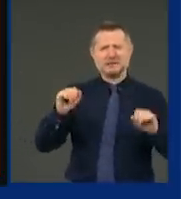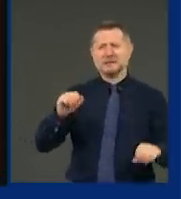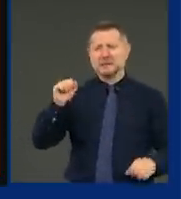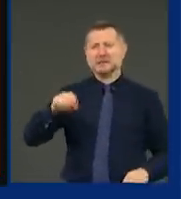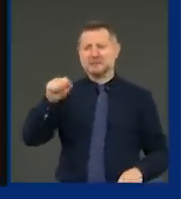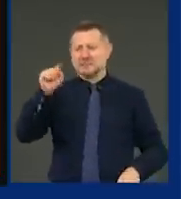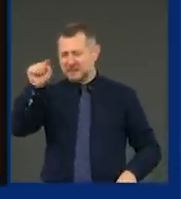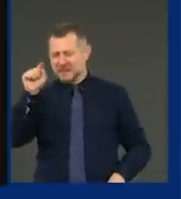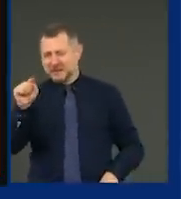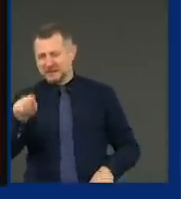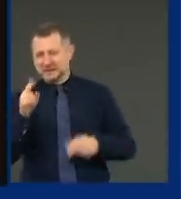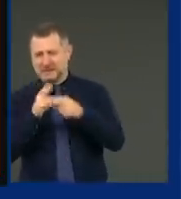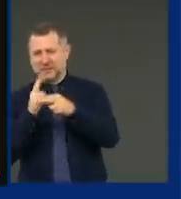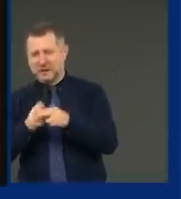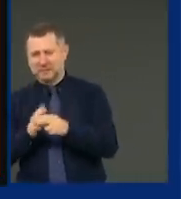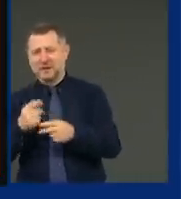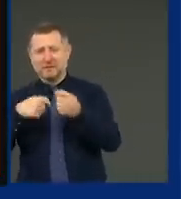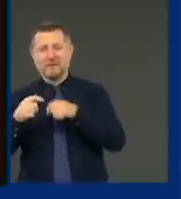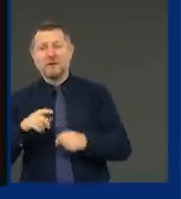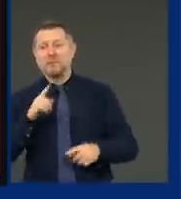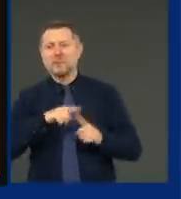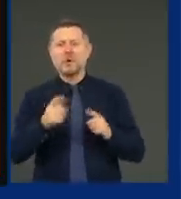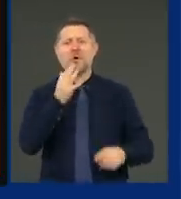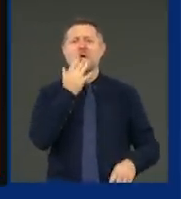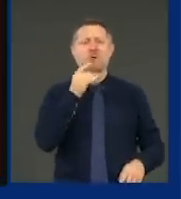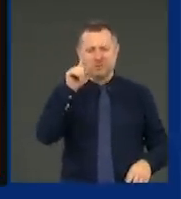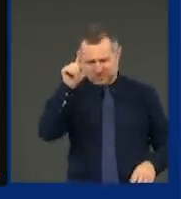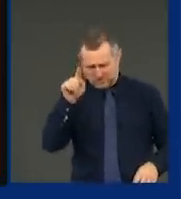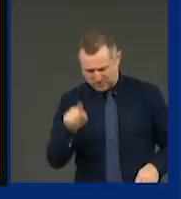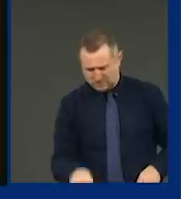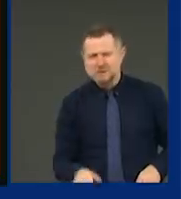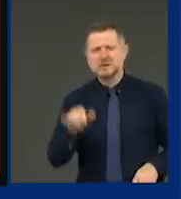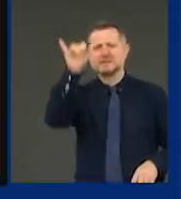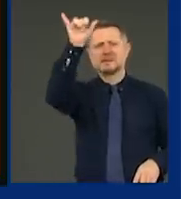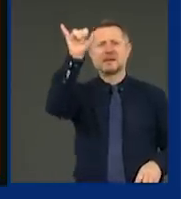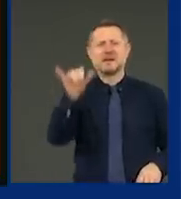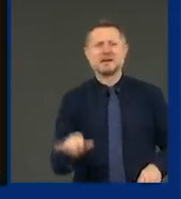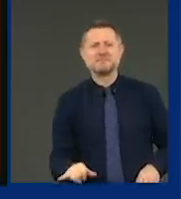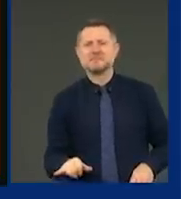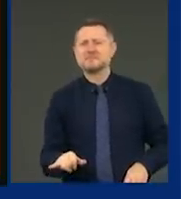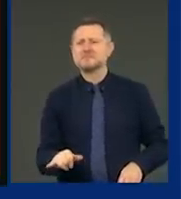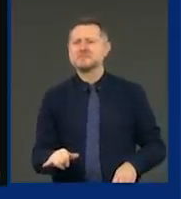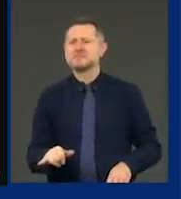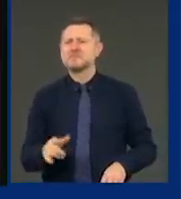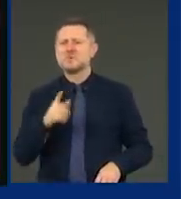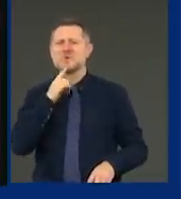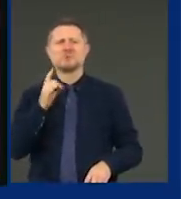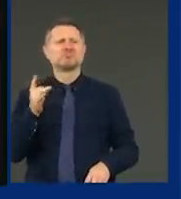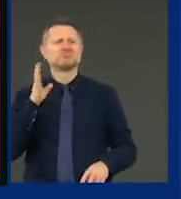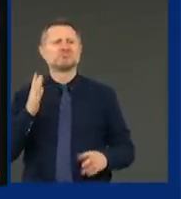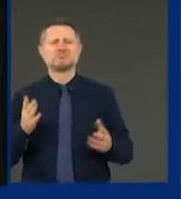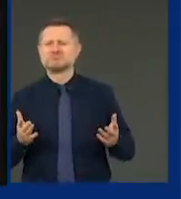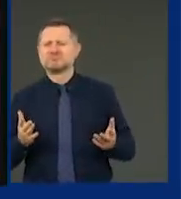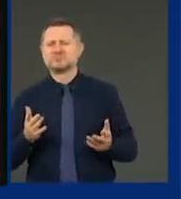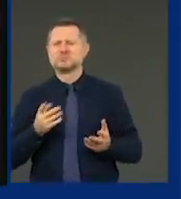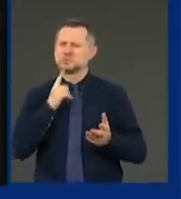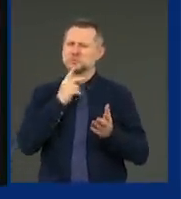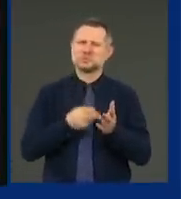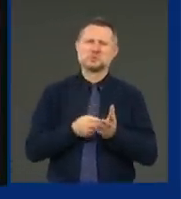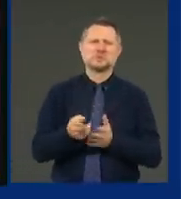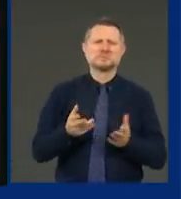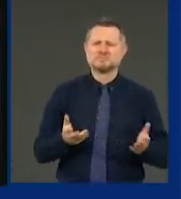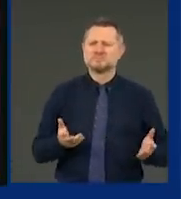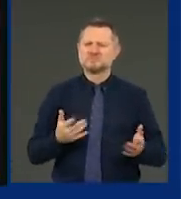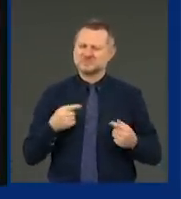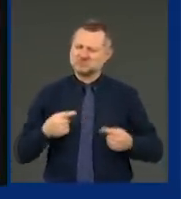color doesn't. And that is the painful reality of this situation. And